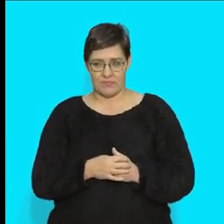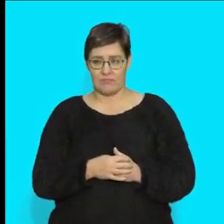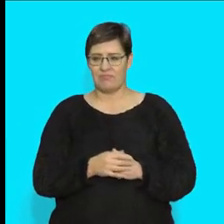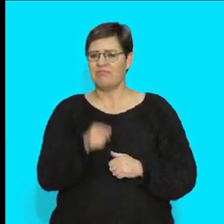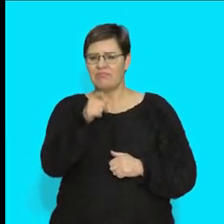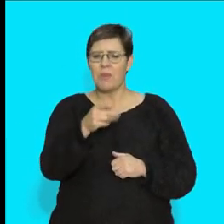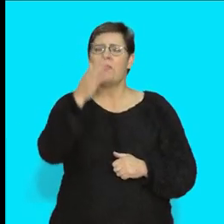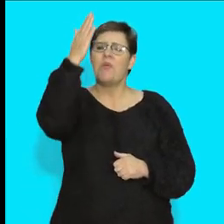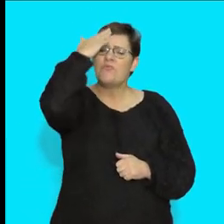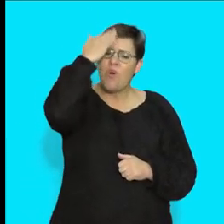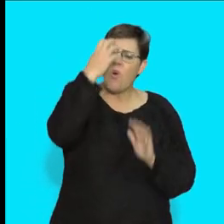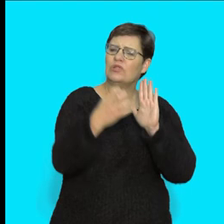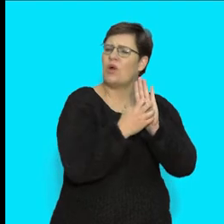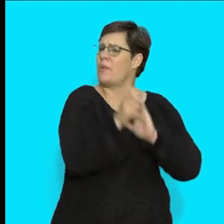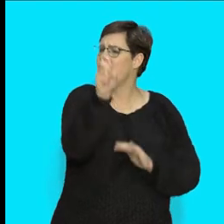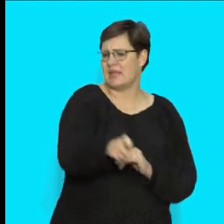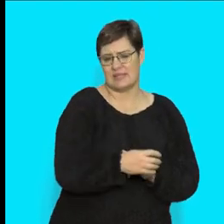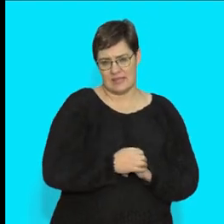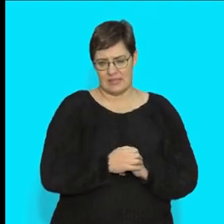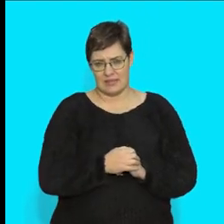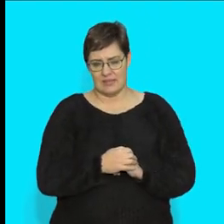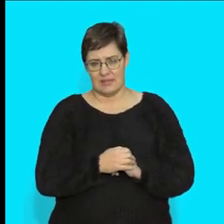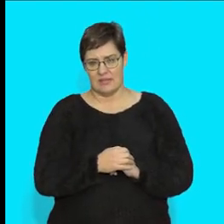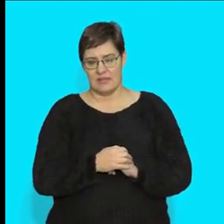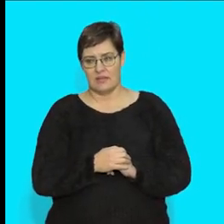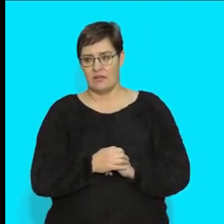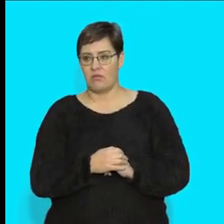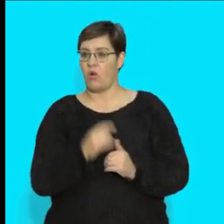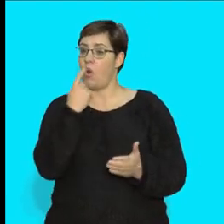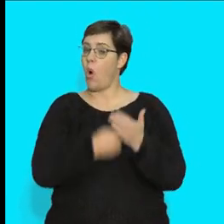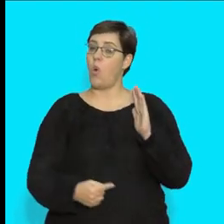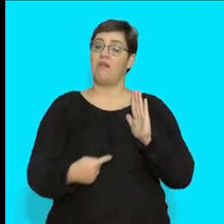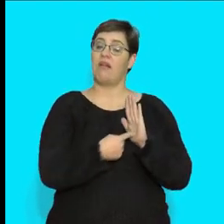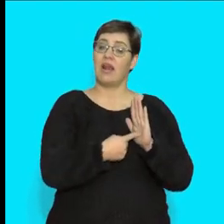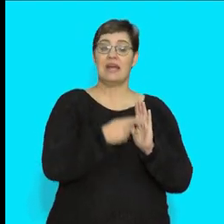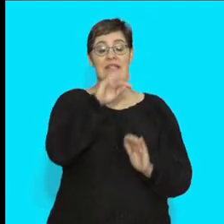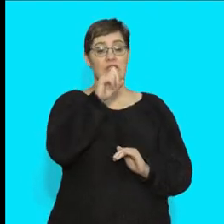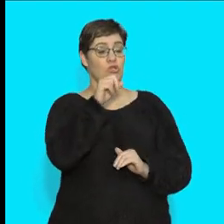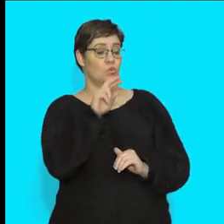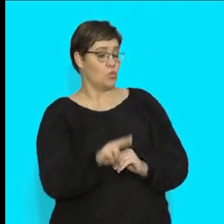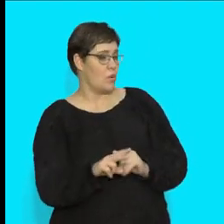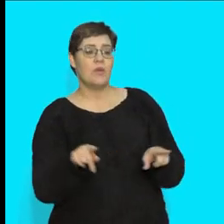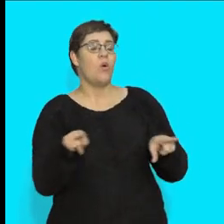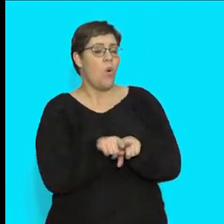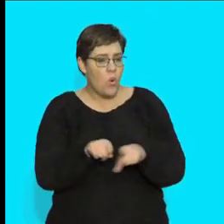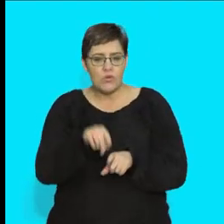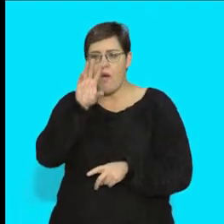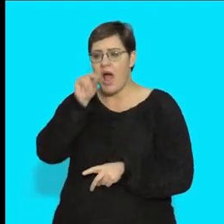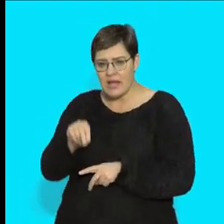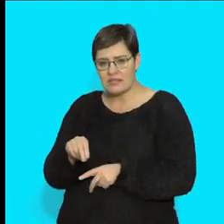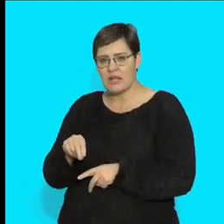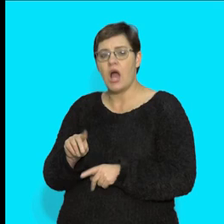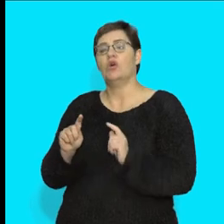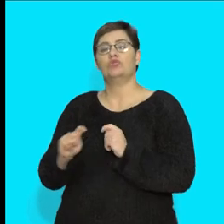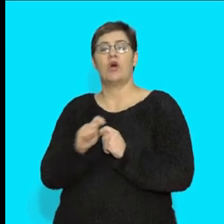the diagram of the root. Not only can we ask you on tissues, but we also can ask you on the transport.